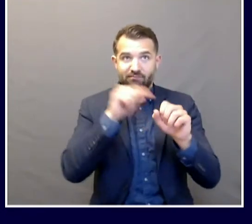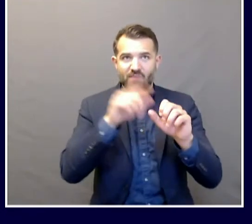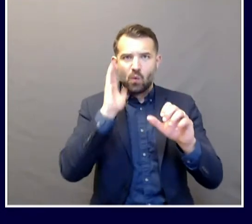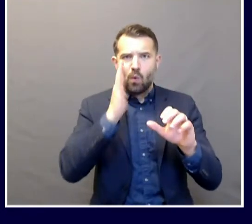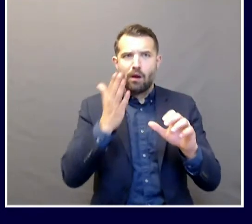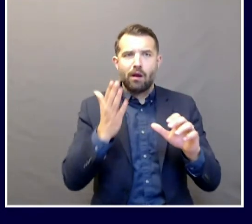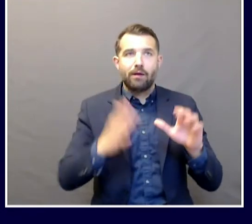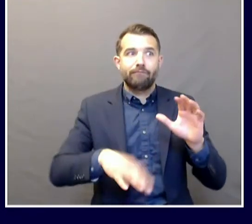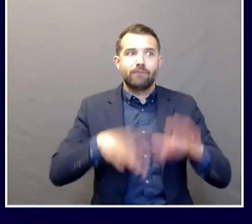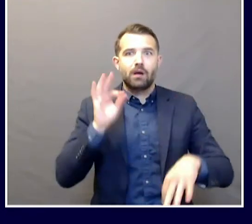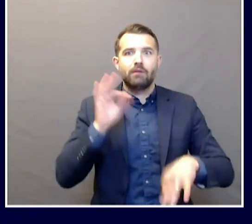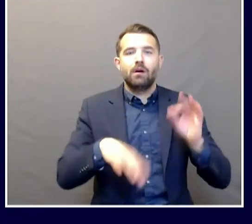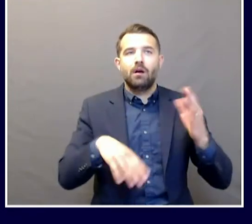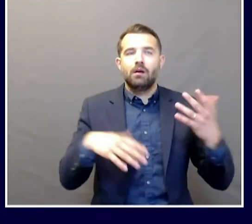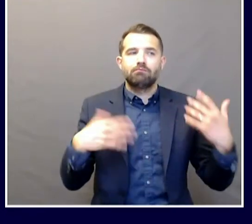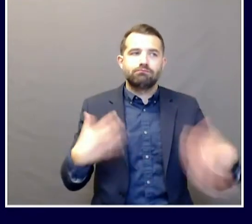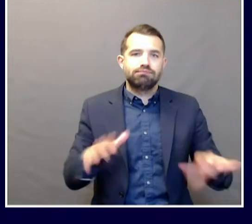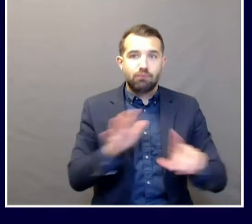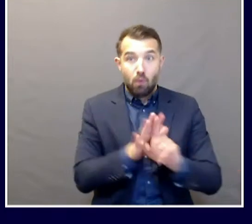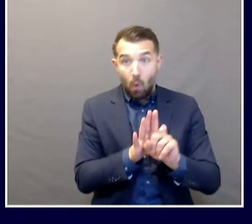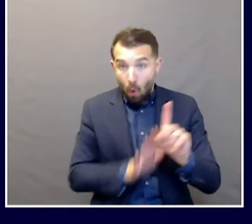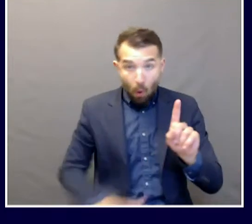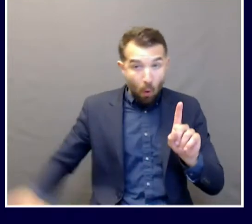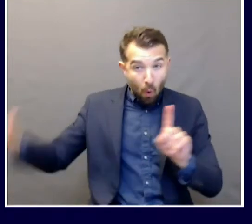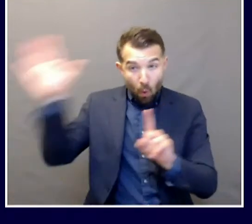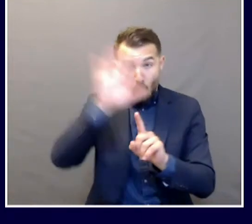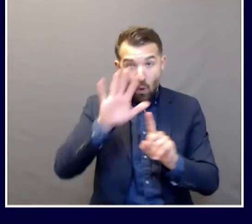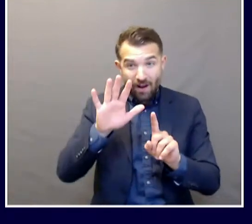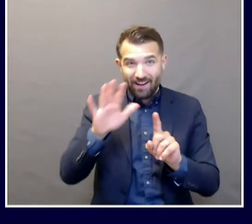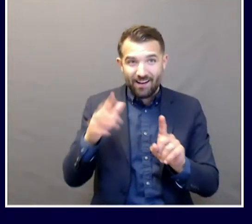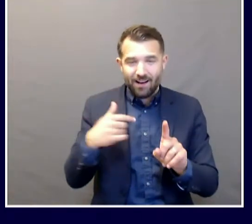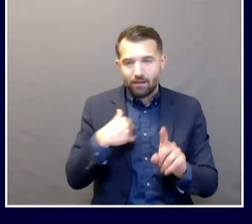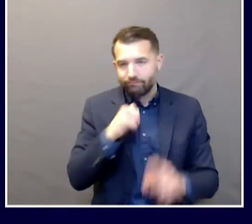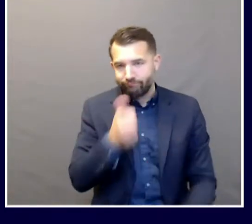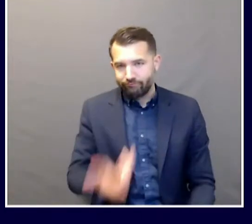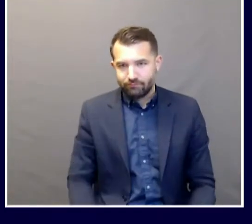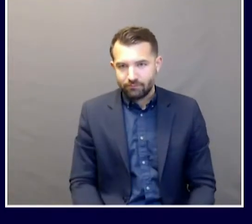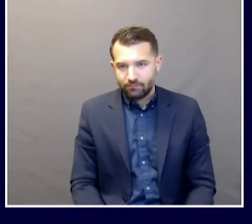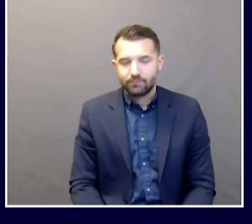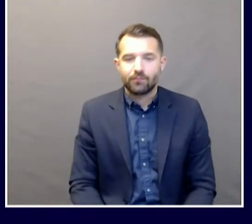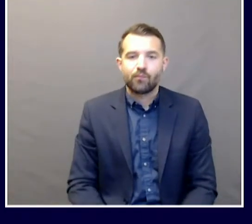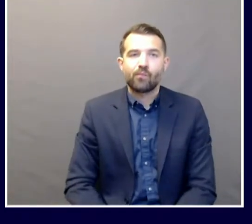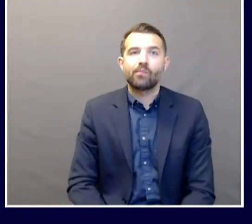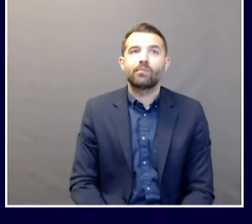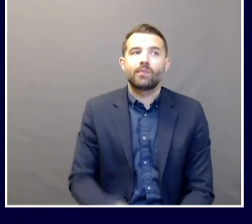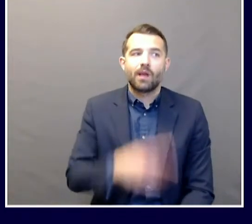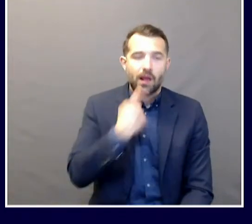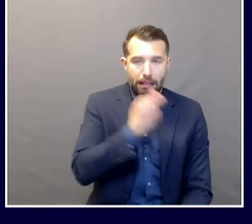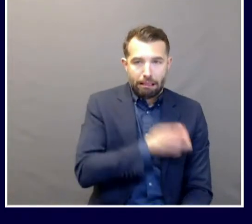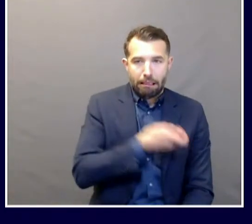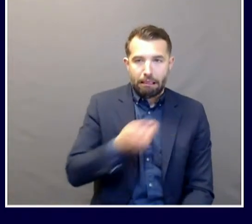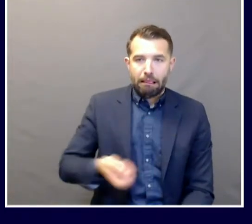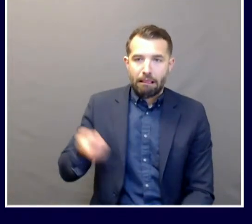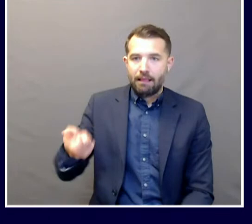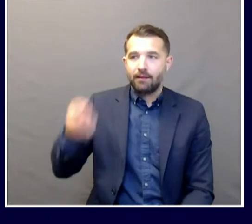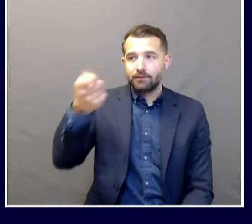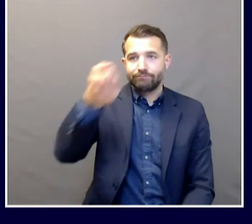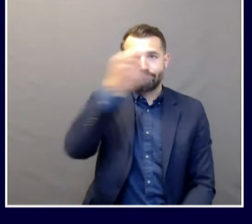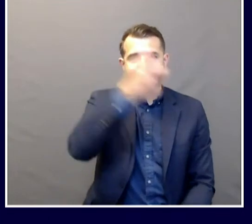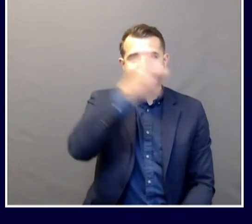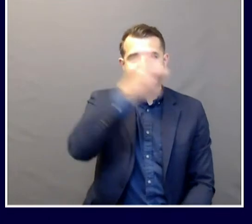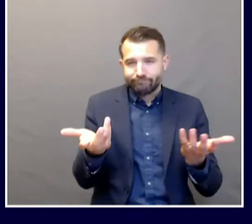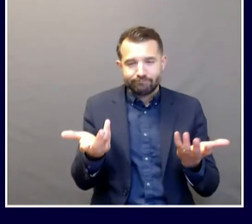adjoining counties, as well as perhaps elsewhere east as well. So I think a lot of what's happening in Androscoggin